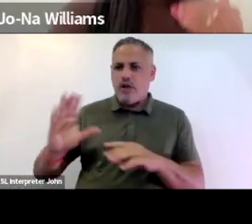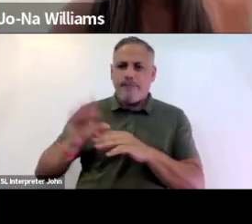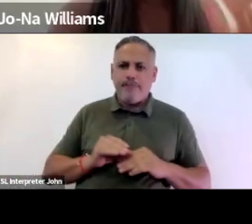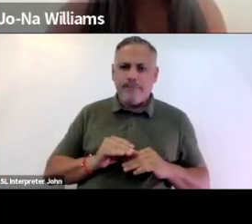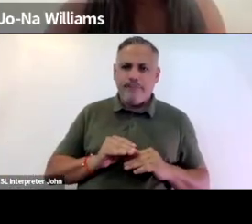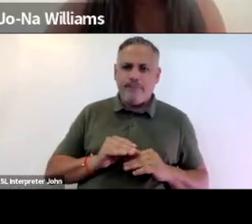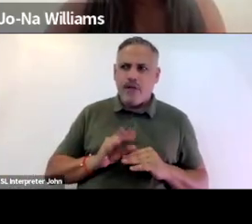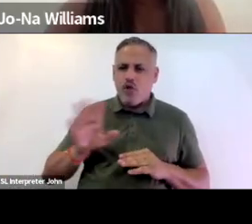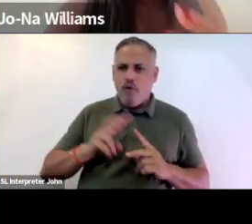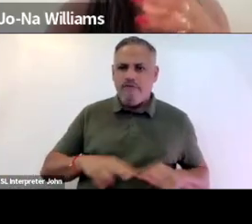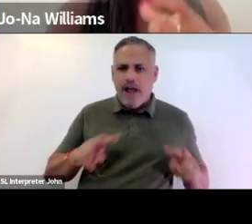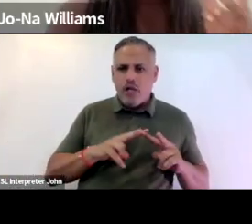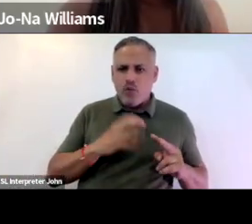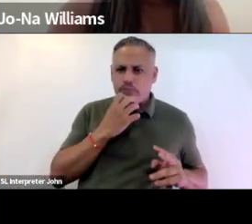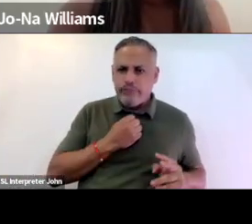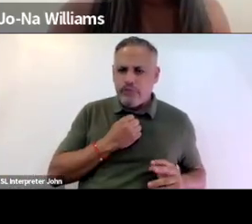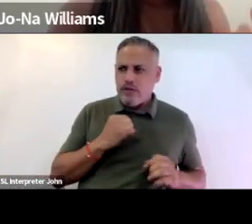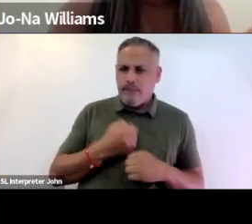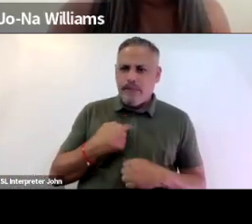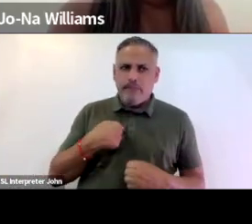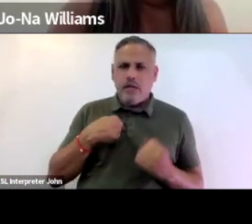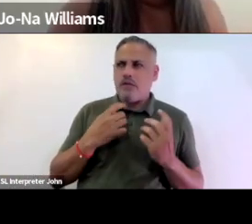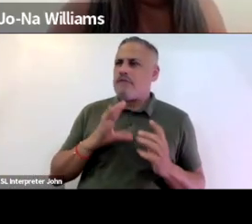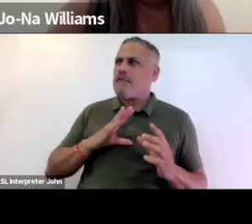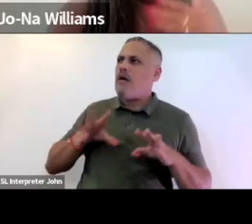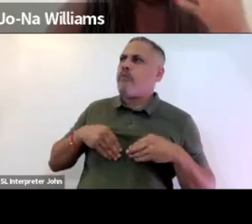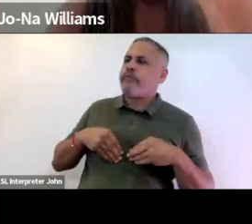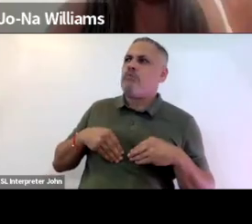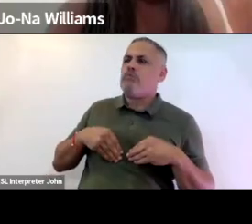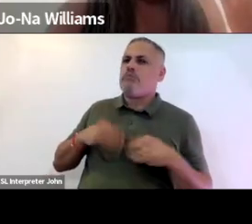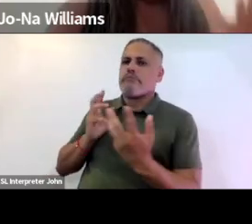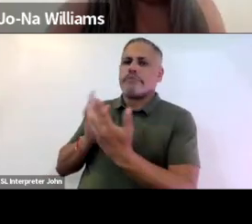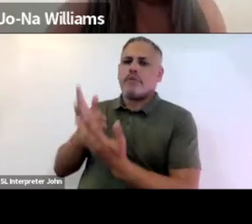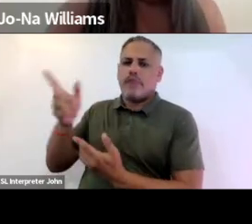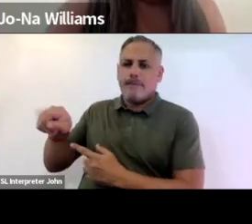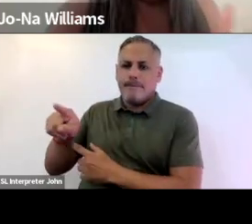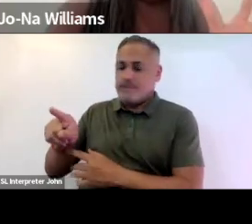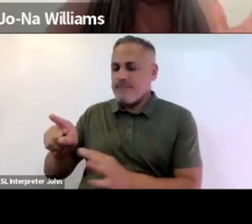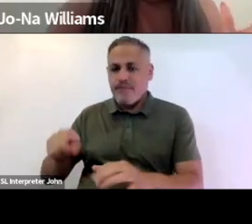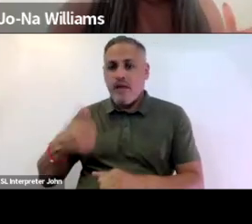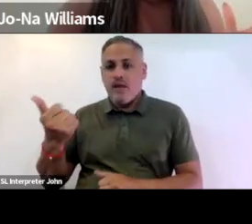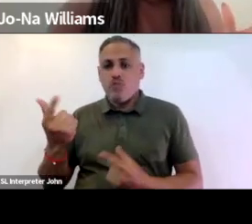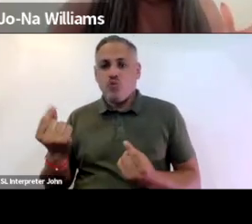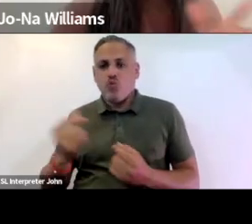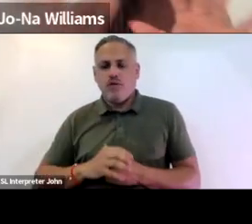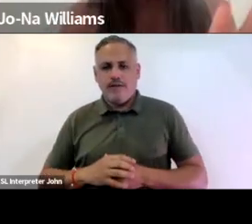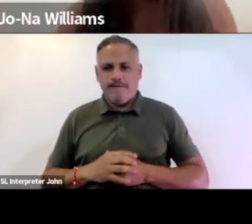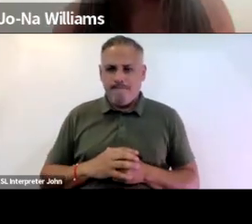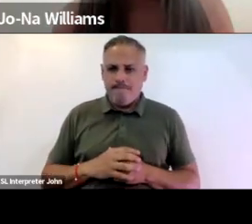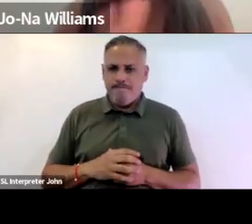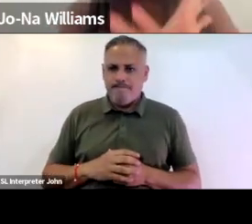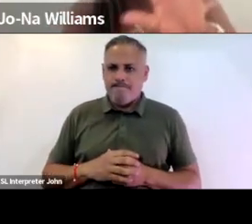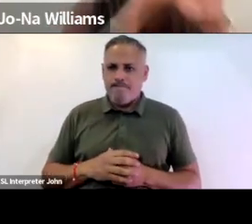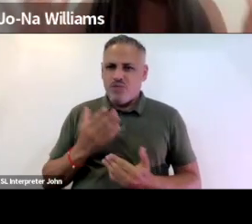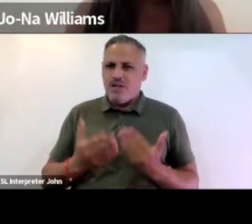diminish your value to make you acquiesce to what they want. Another one is you might find